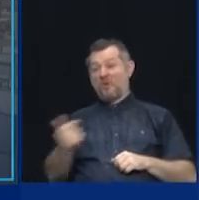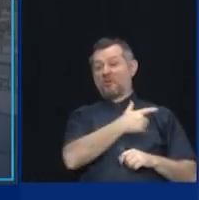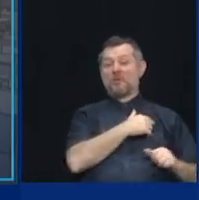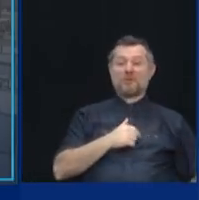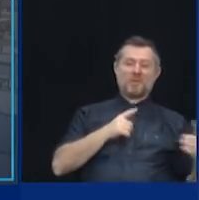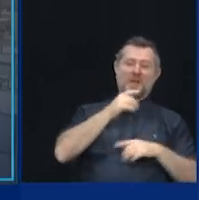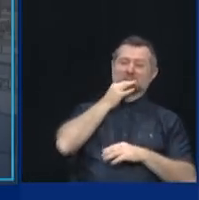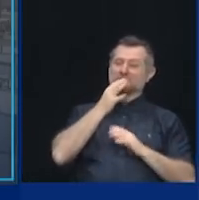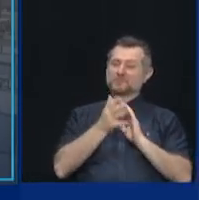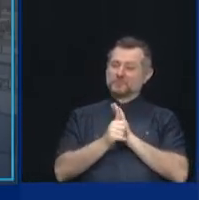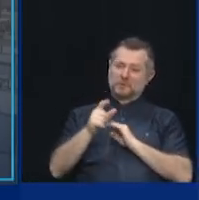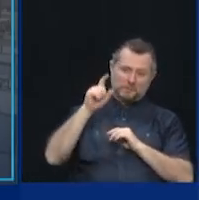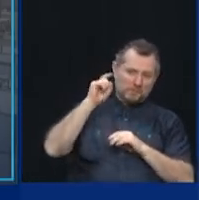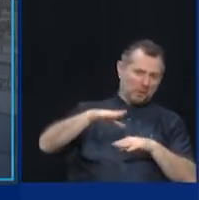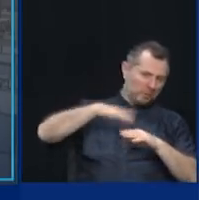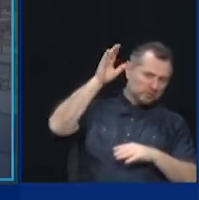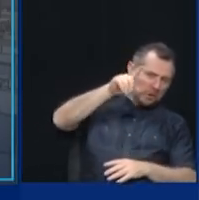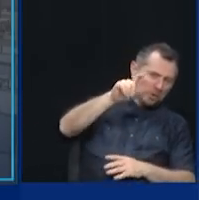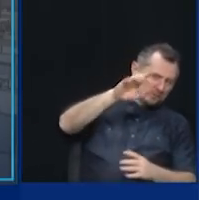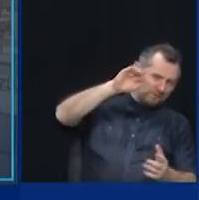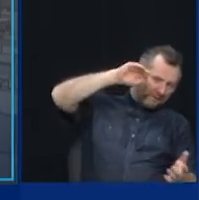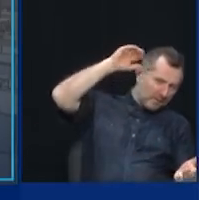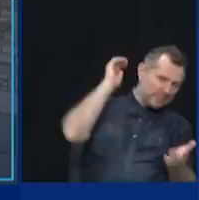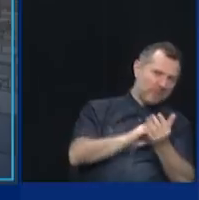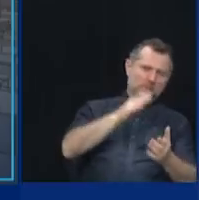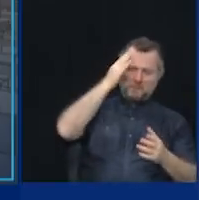least 150,000 hospital beds, Governor.